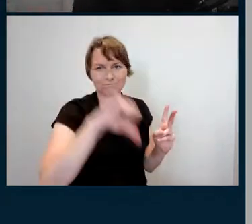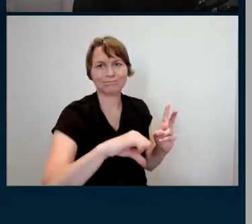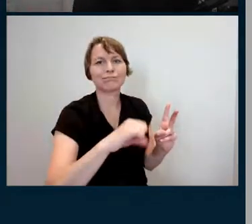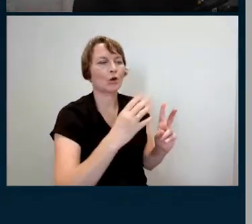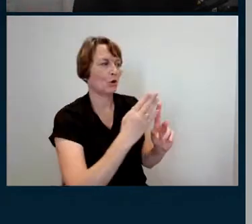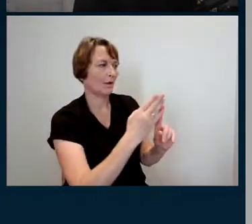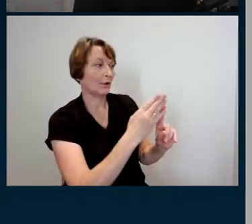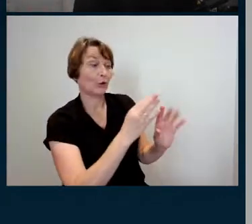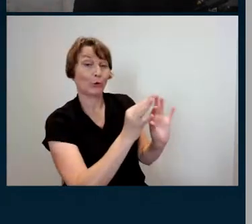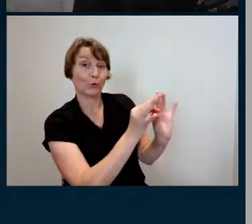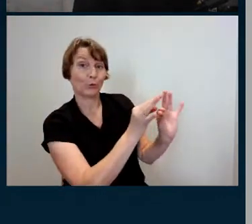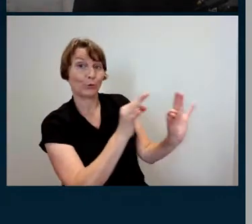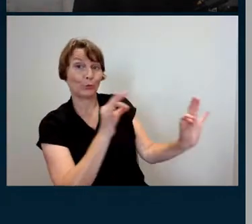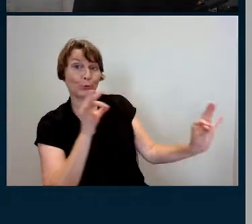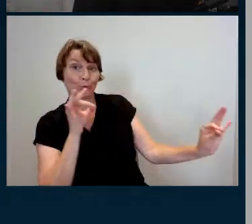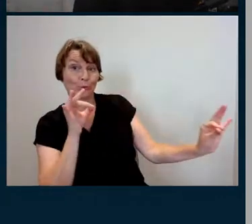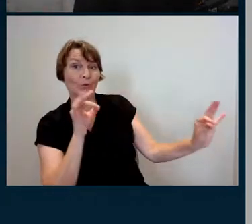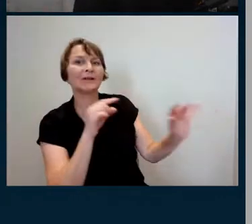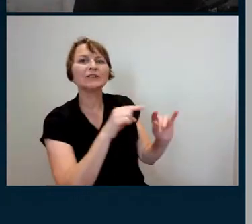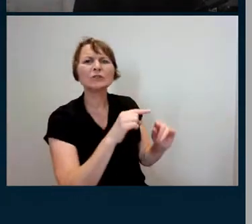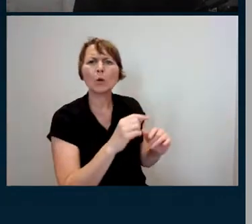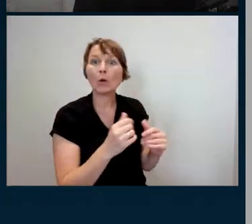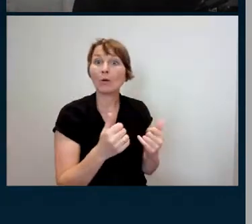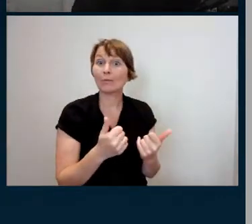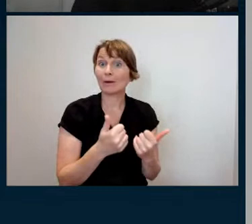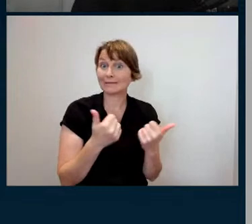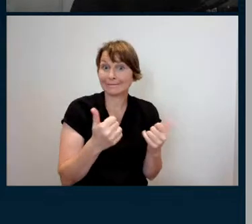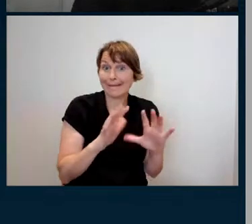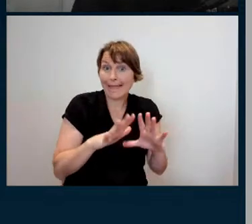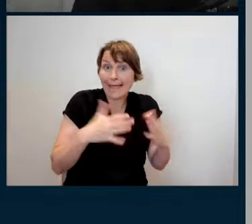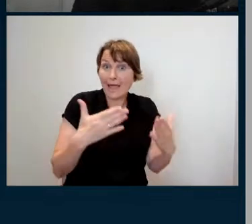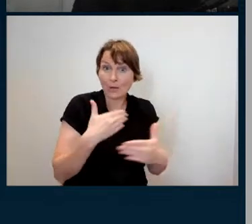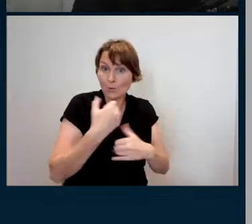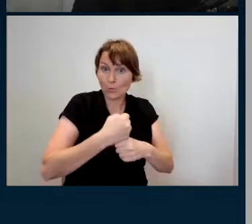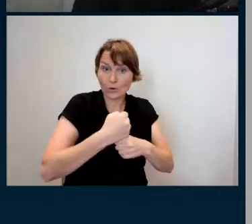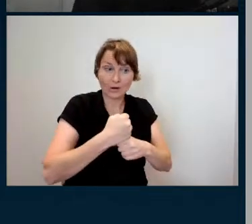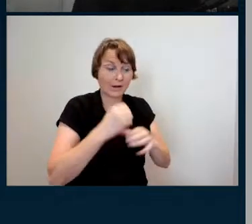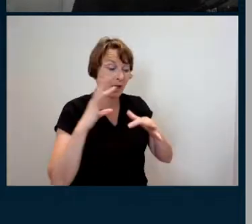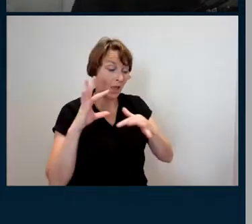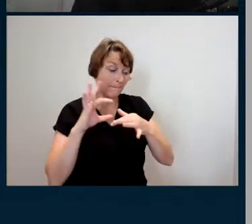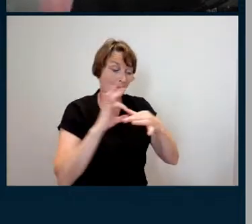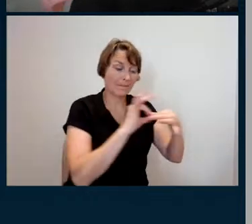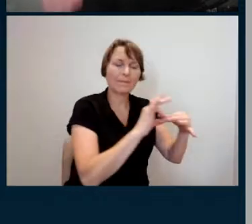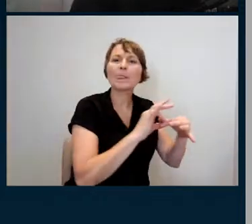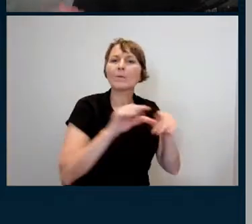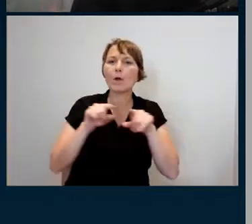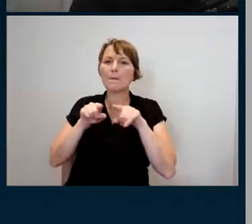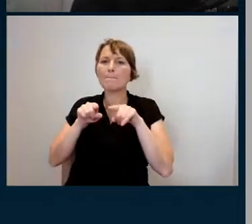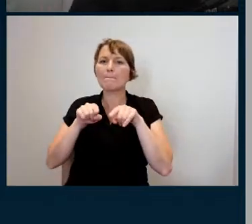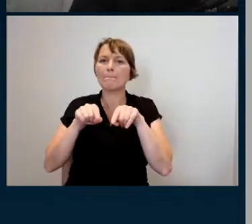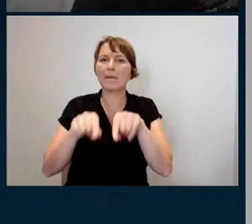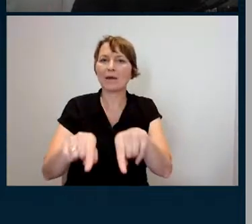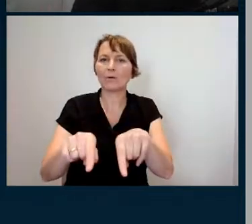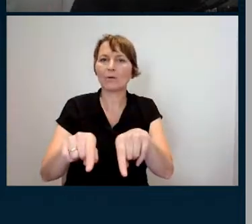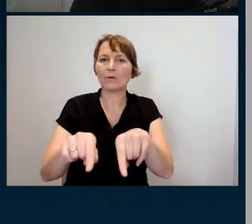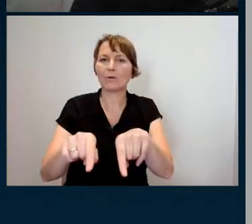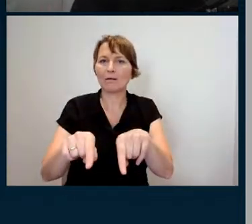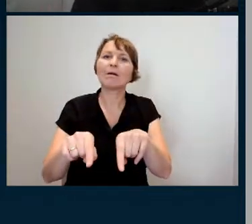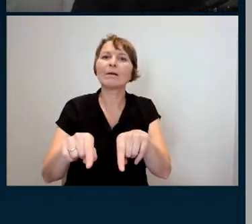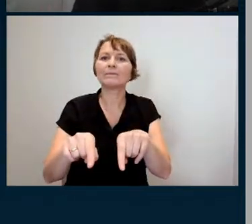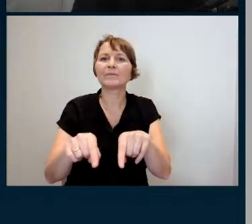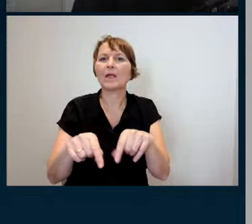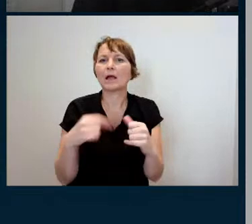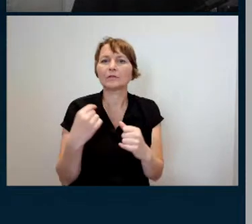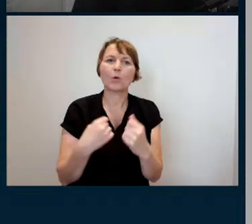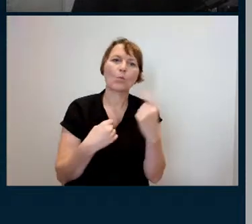thing about a message queue is that it will run in parallel the message queue will not do all those messages one by one. It will